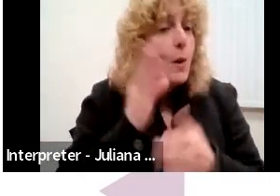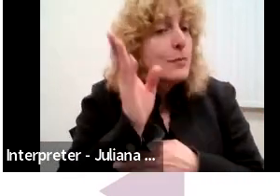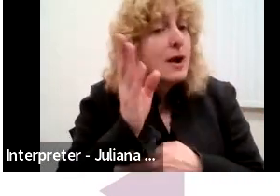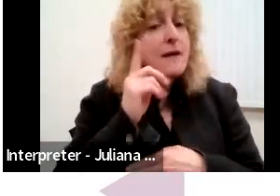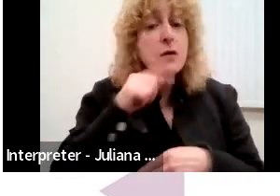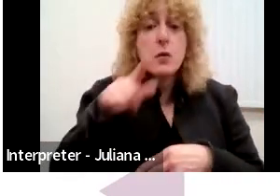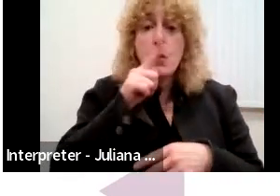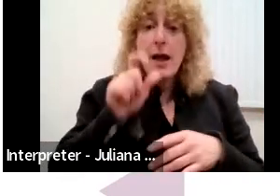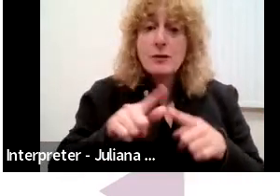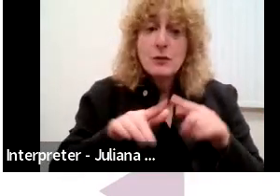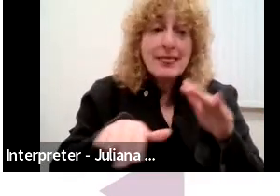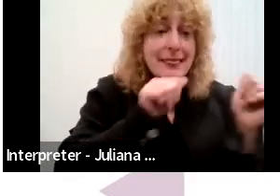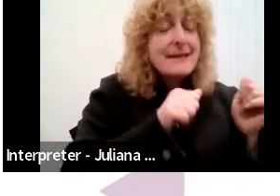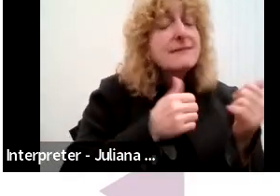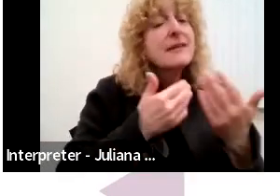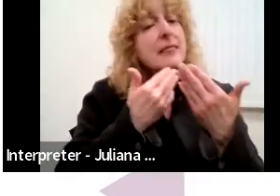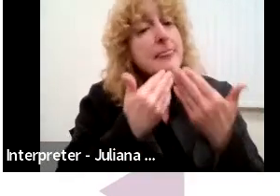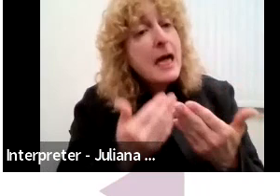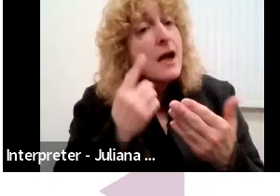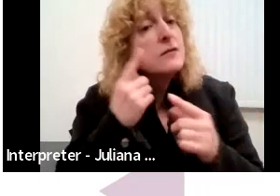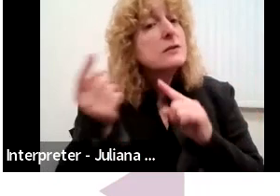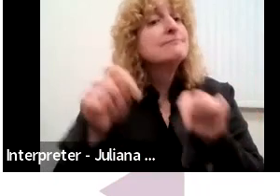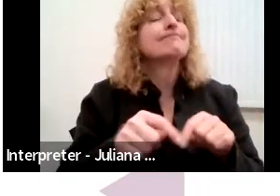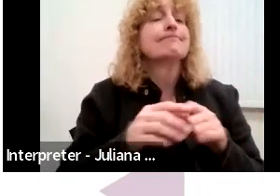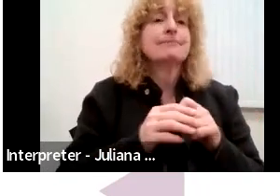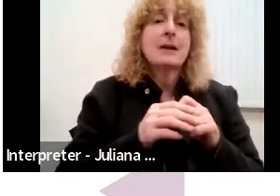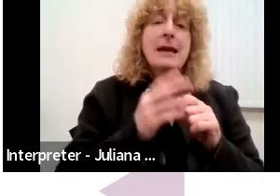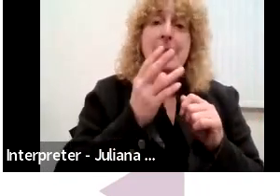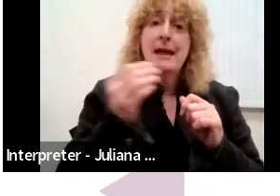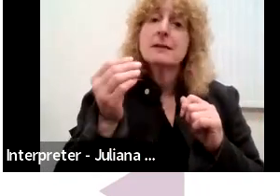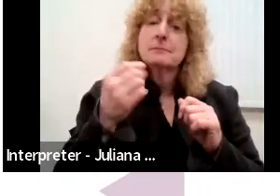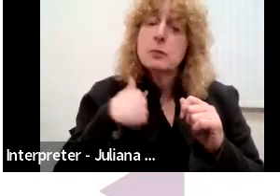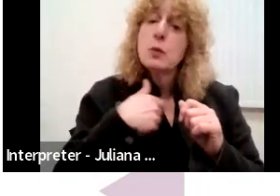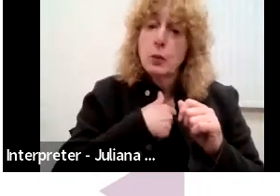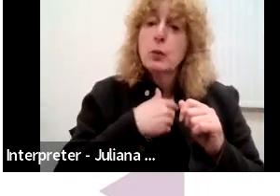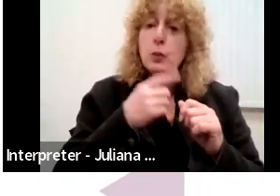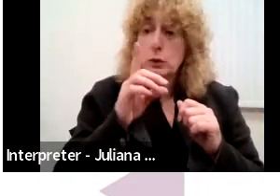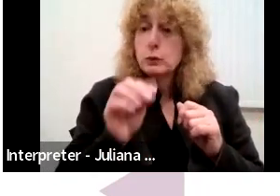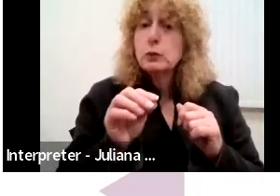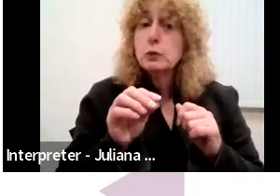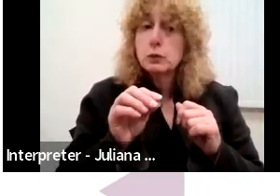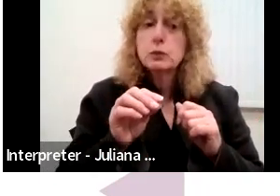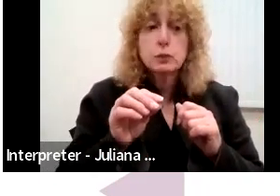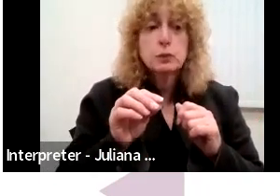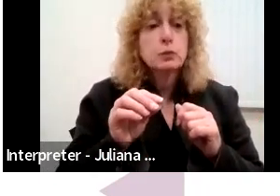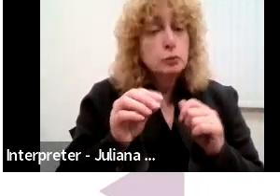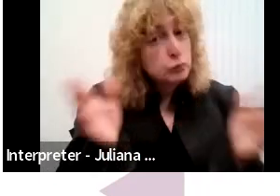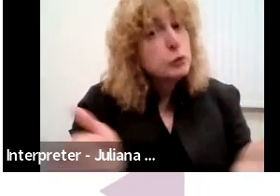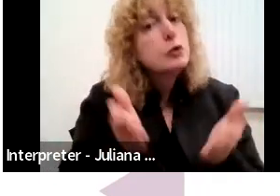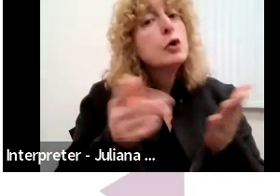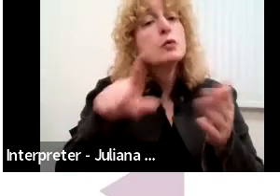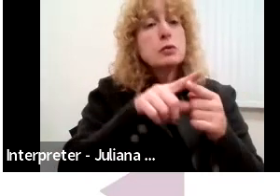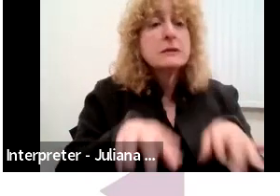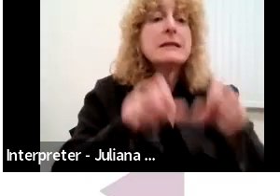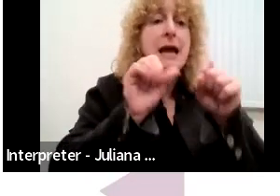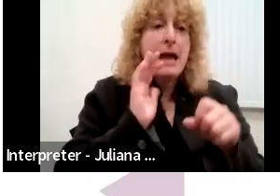had to leave, thank you for attending. And we would like to encourage you to take our